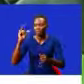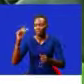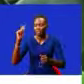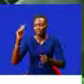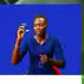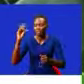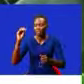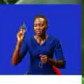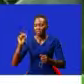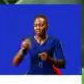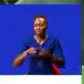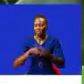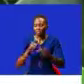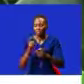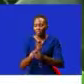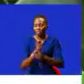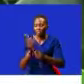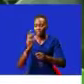them on